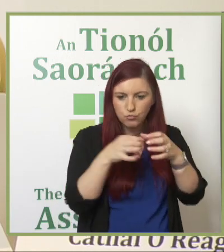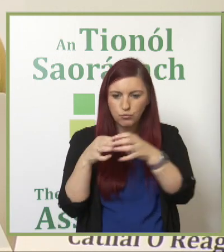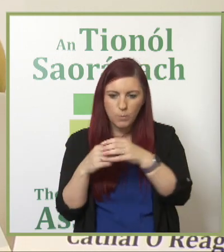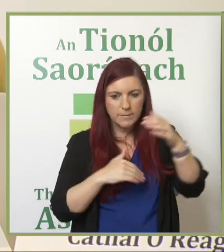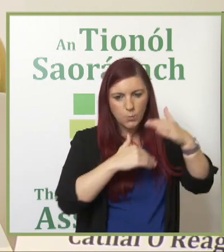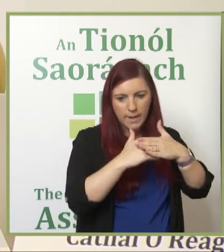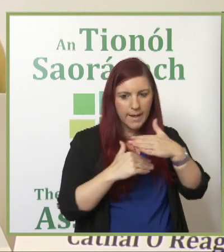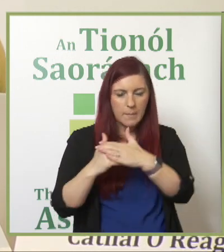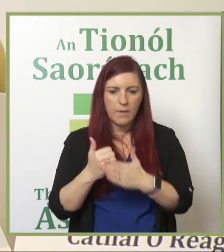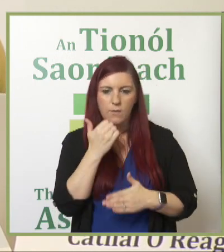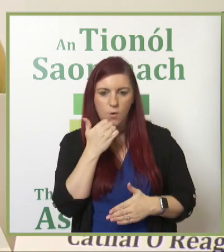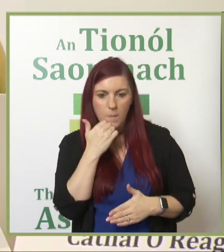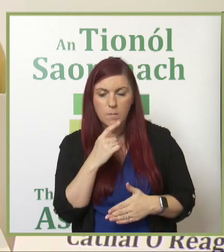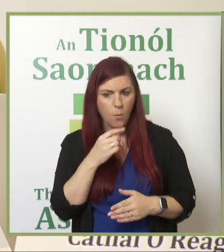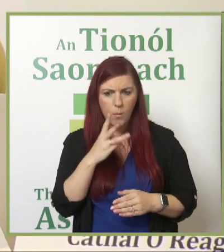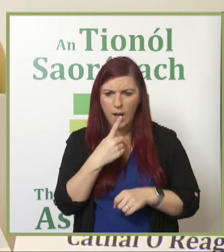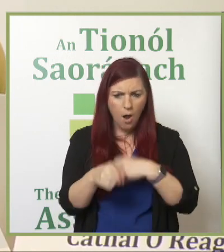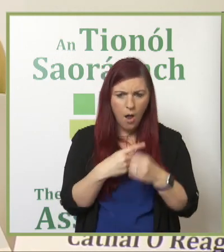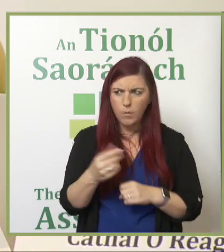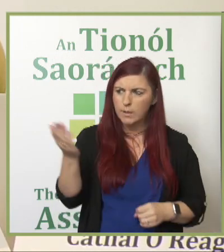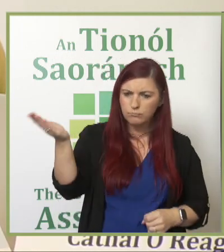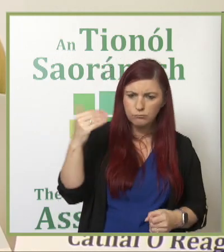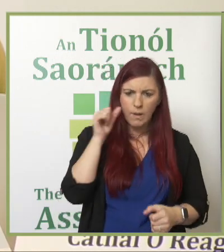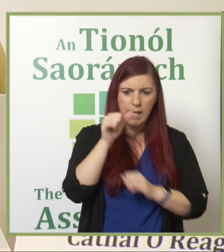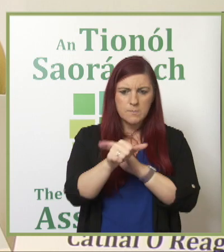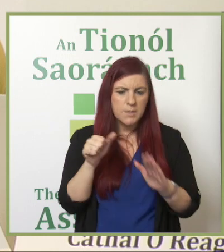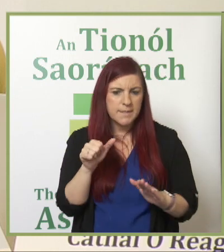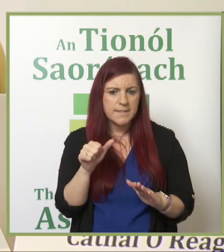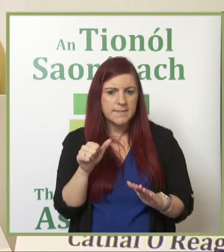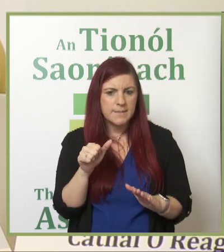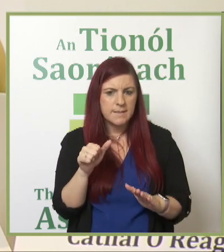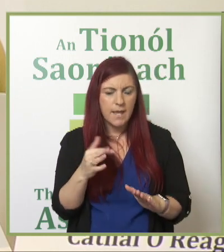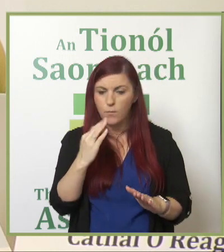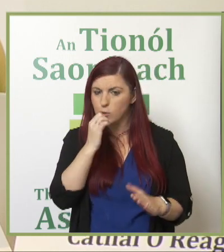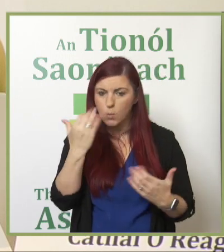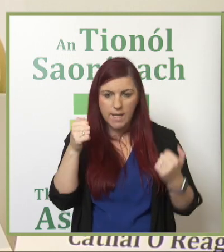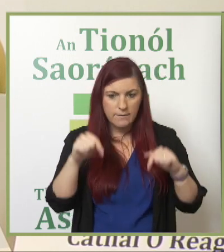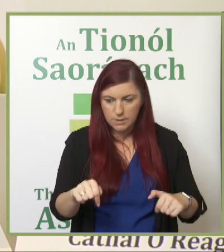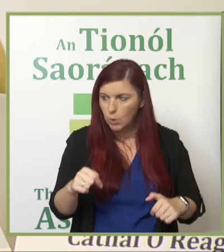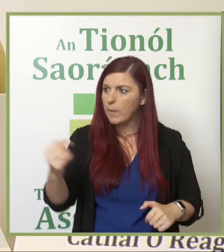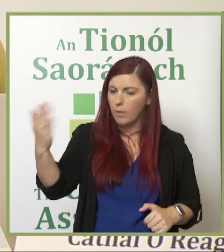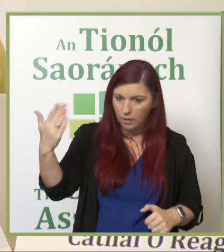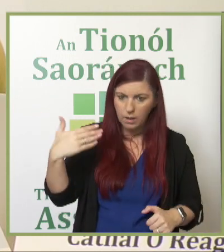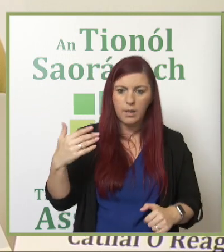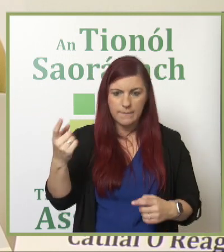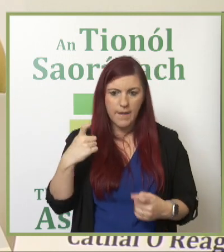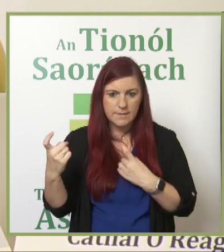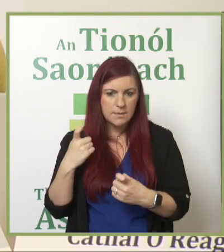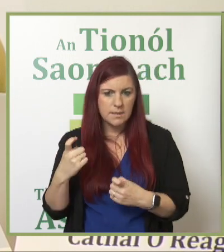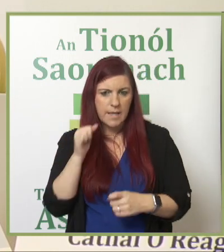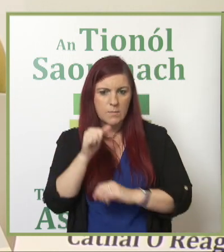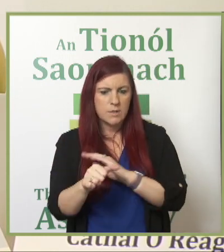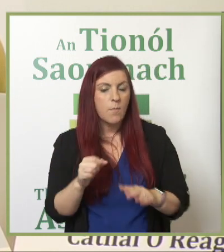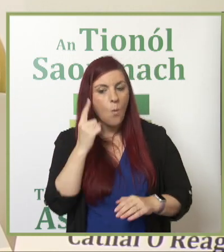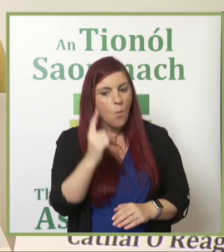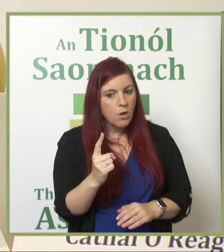that. We will bring expertise. They don't have to be in this group. We'll bring expertise as we work along through this process. But the one point I'll say